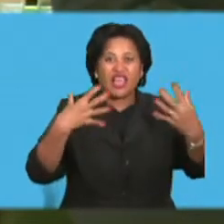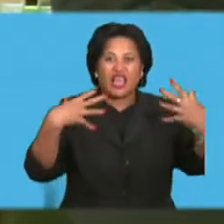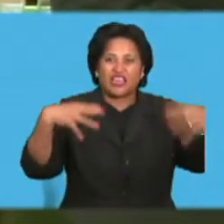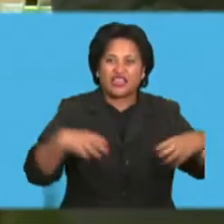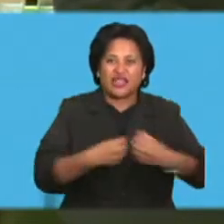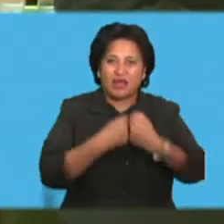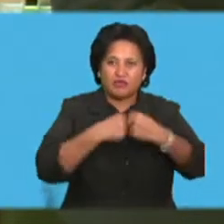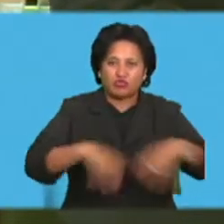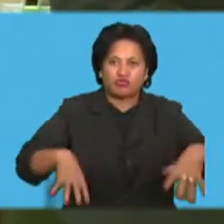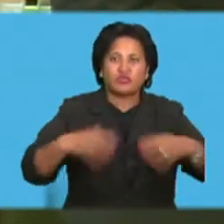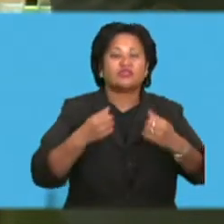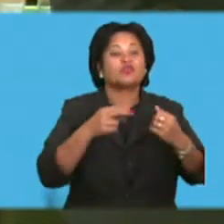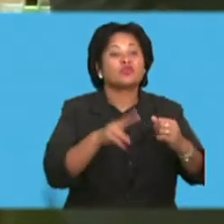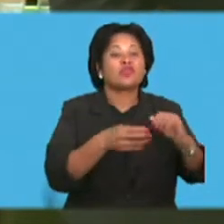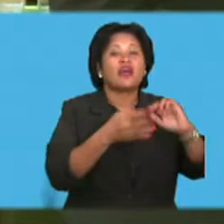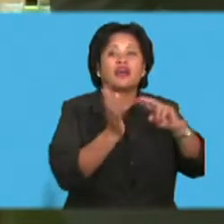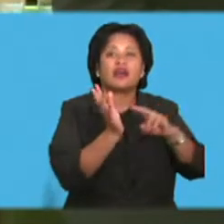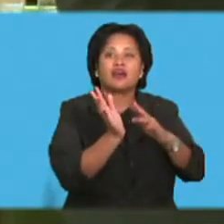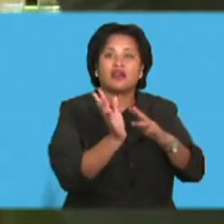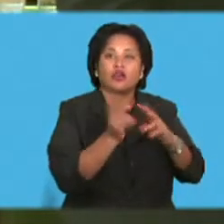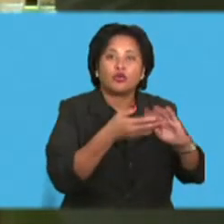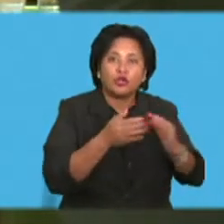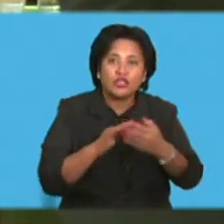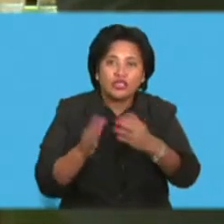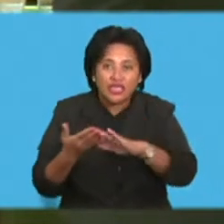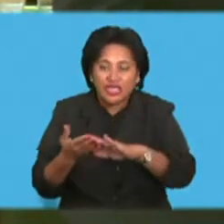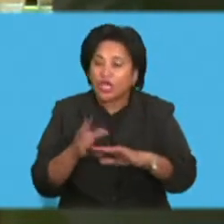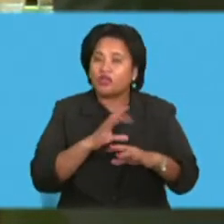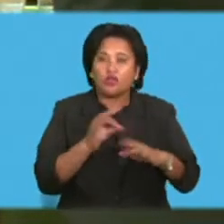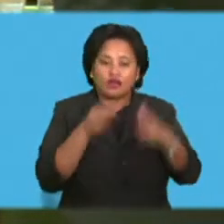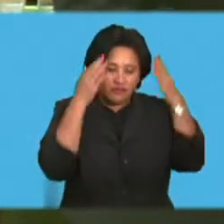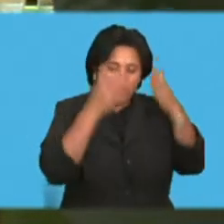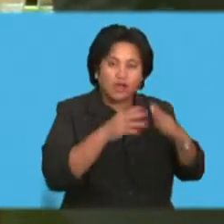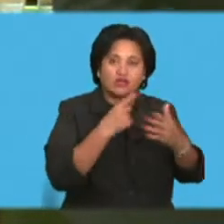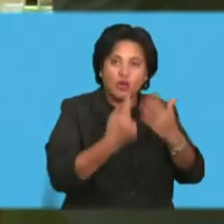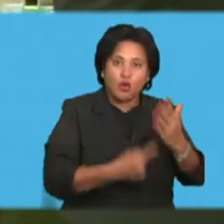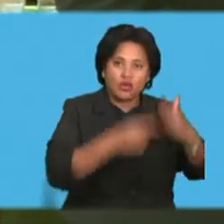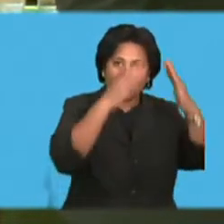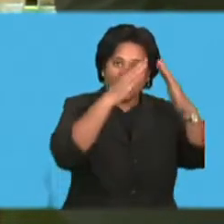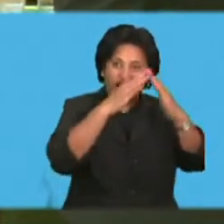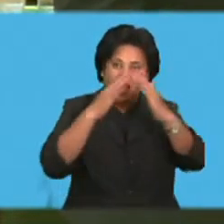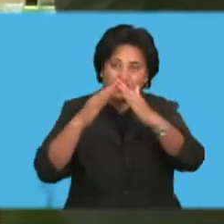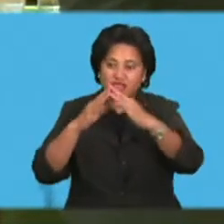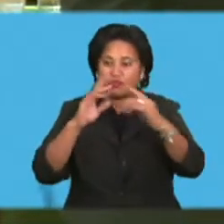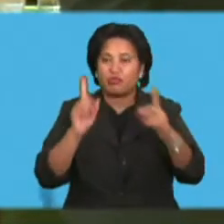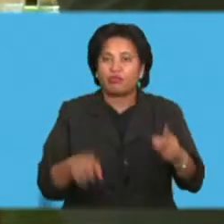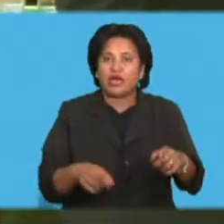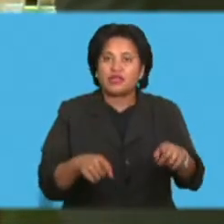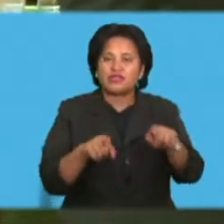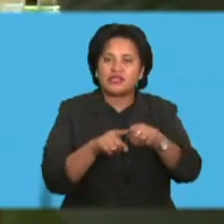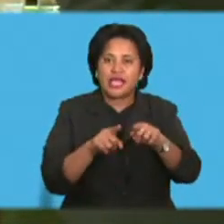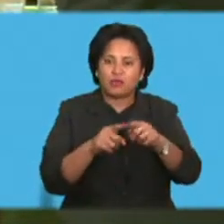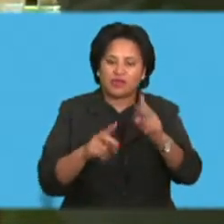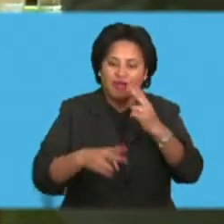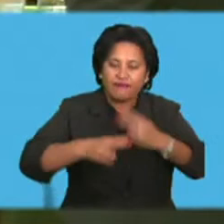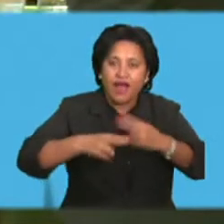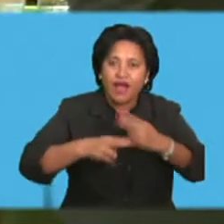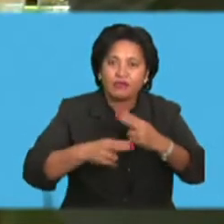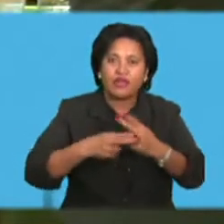to households, but also to agricultural sector in these